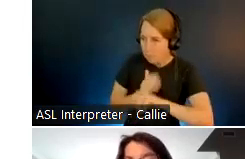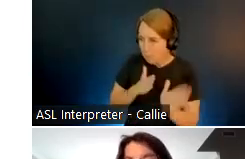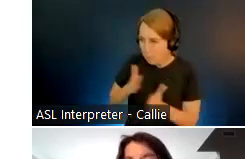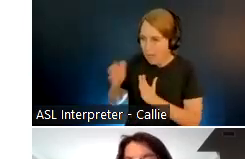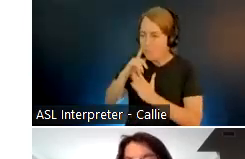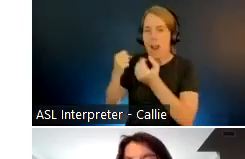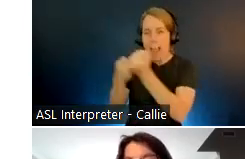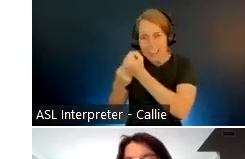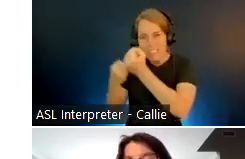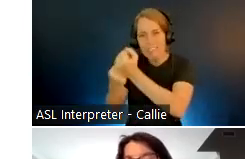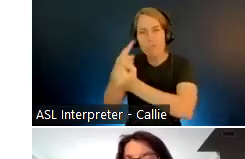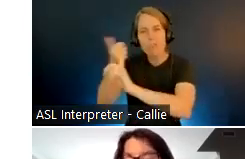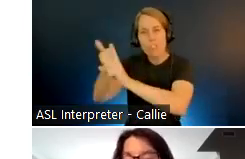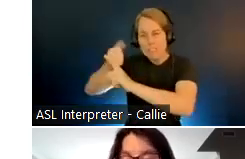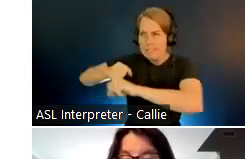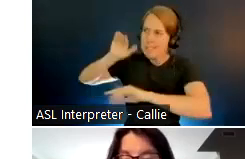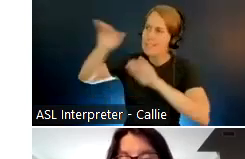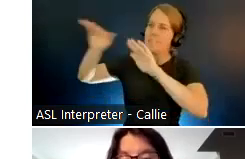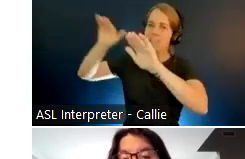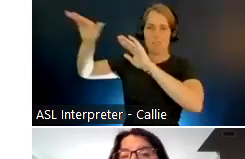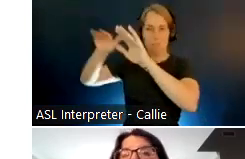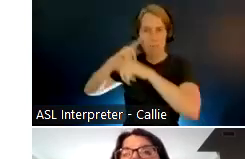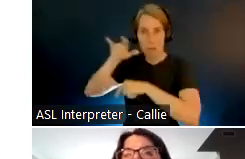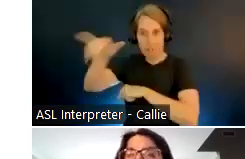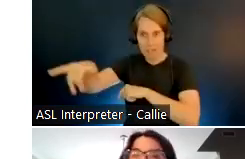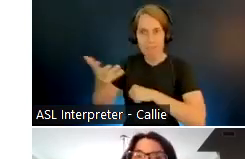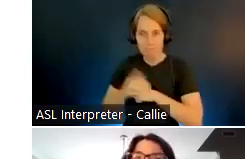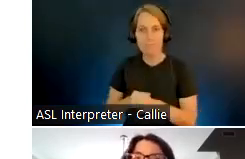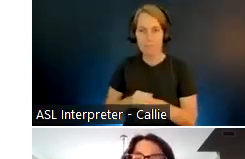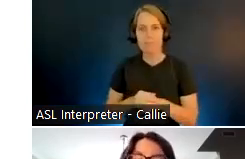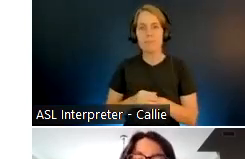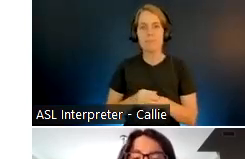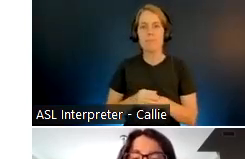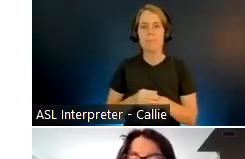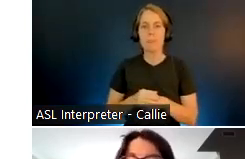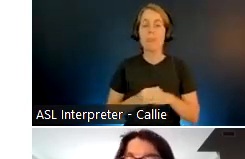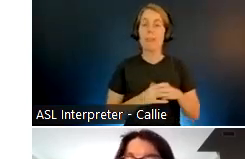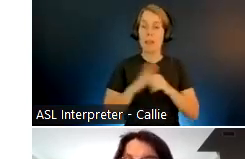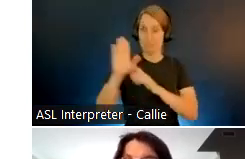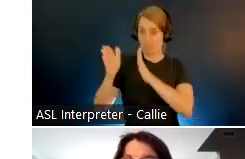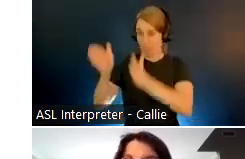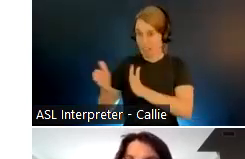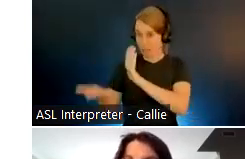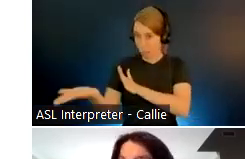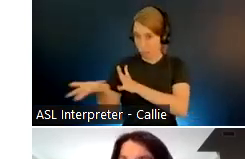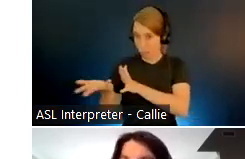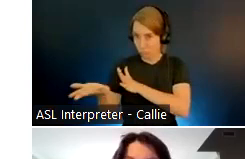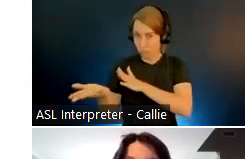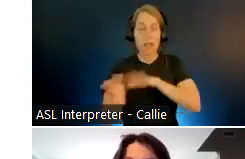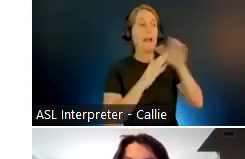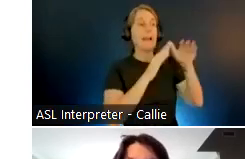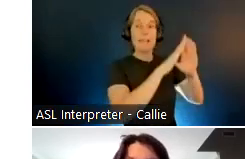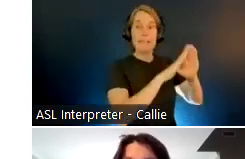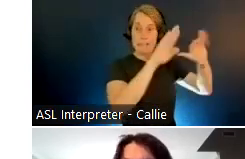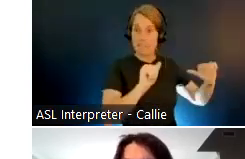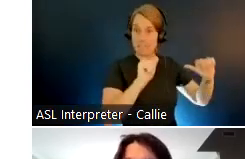for those services that they need. Systems advocacy, we work with many